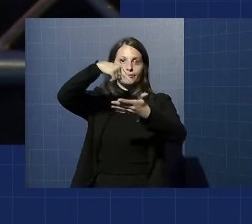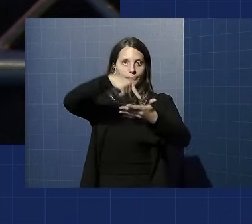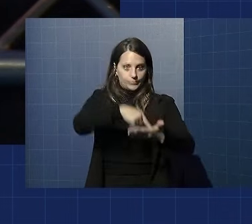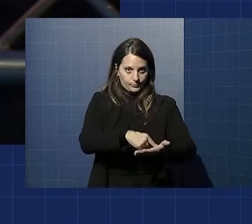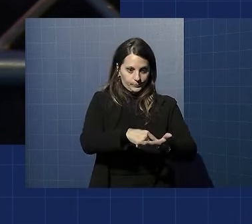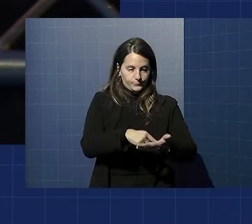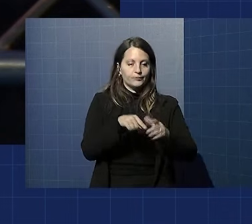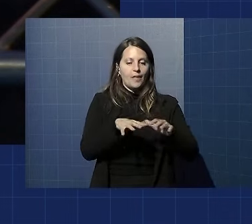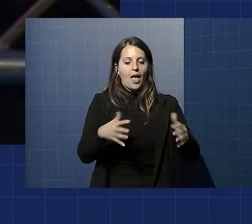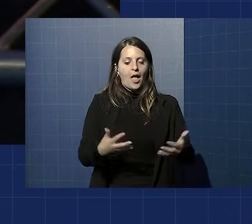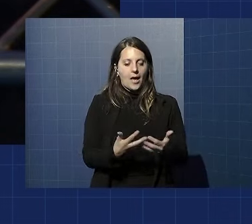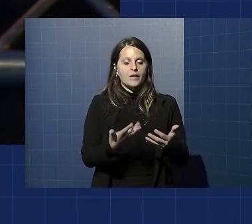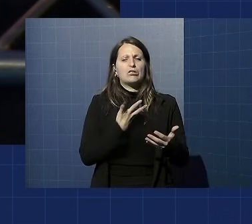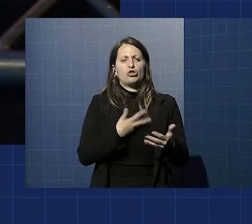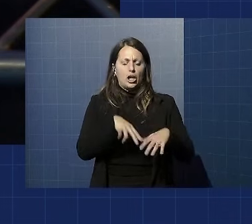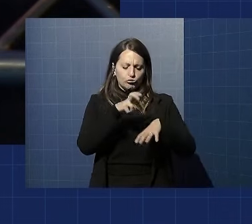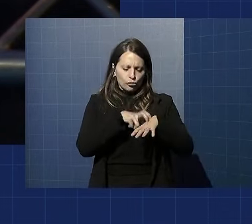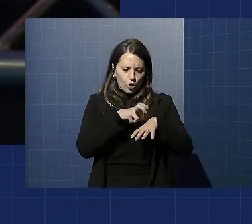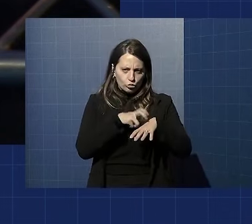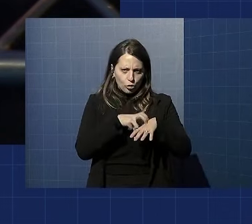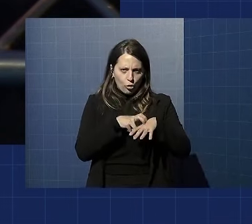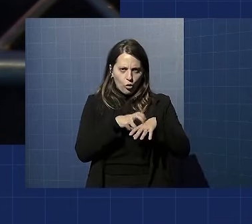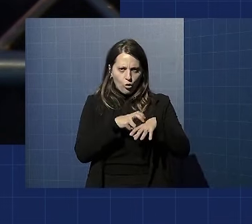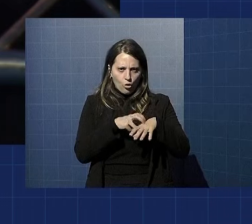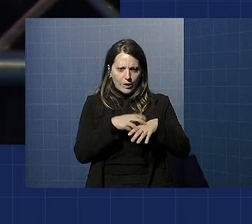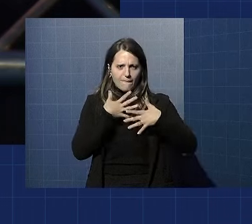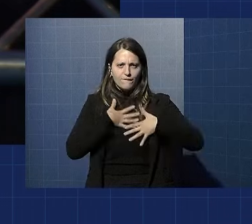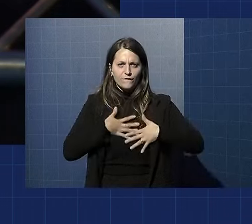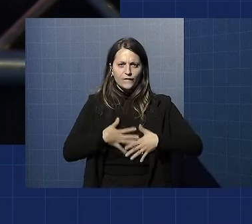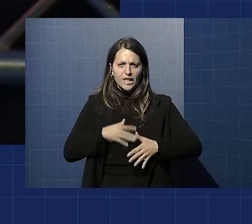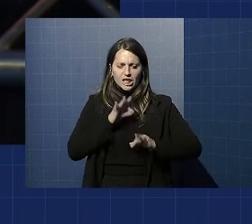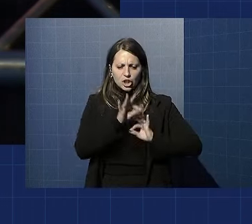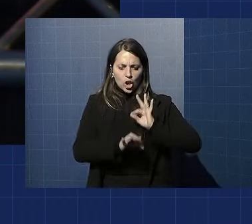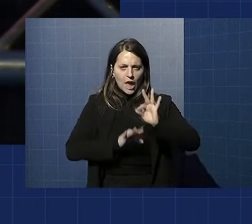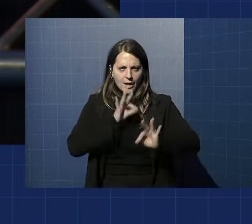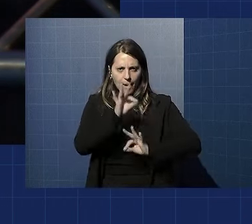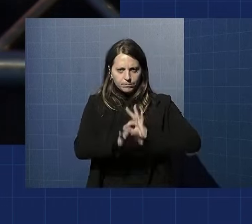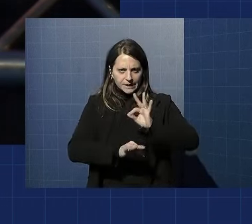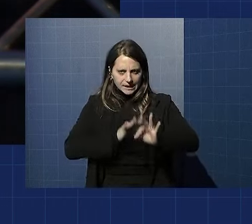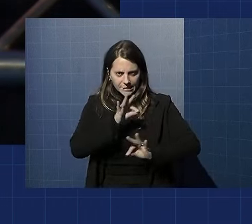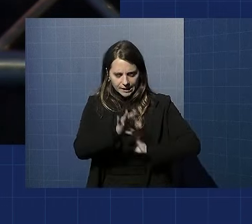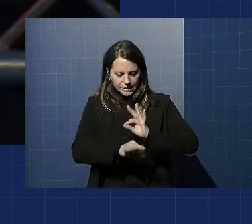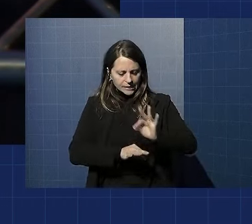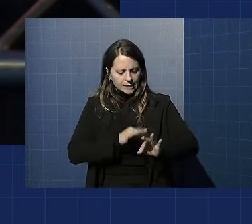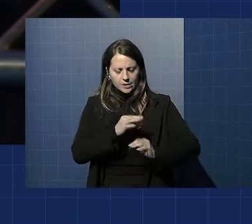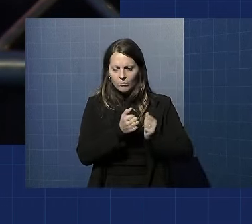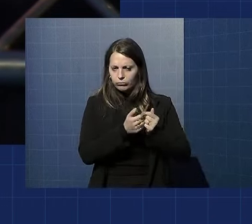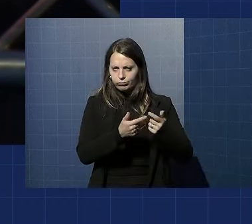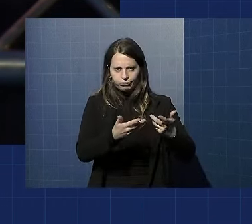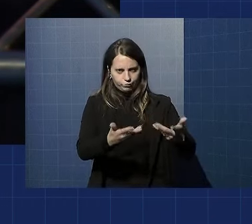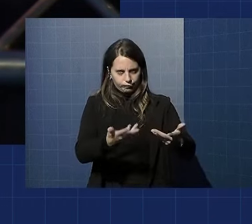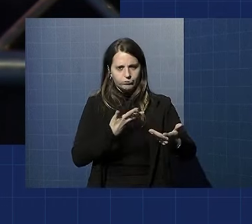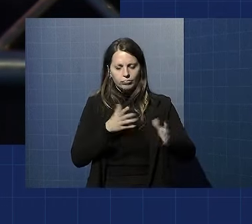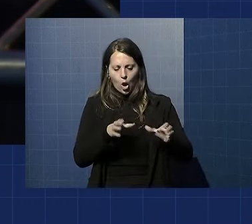of. How long it takes depends also on the astronaut, because we see a strong individual